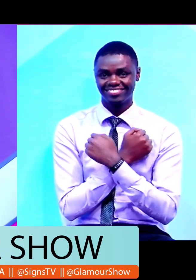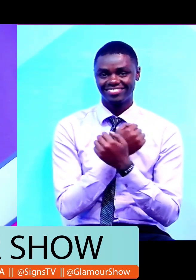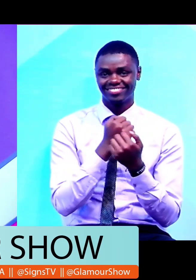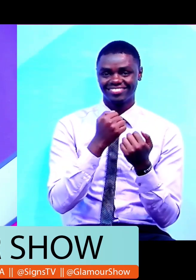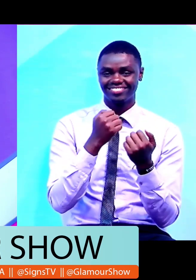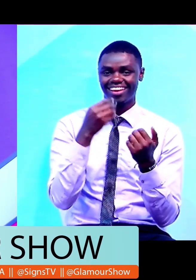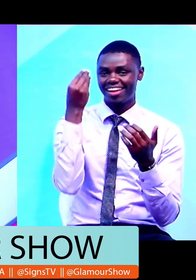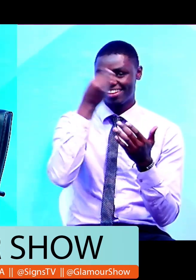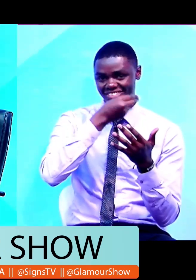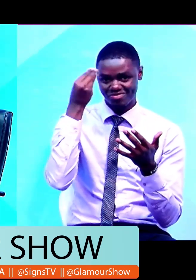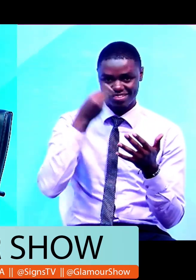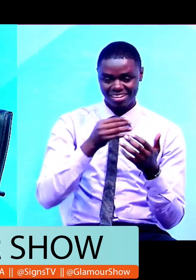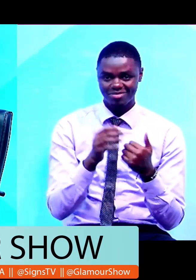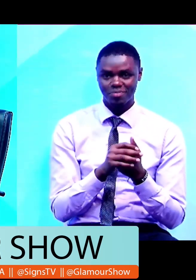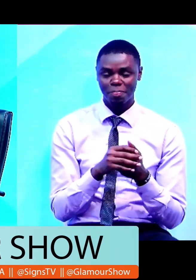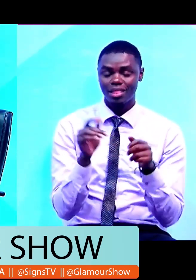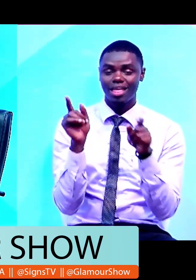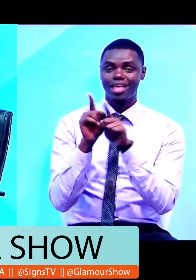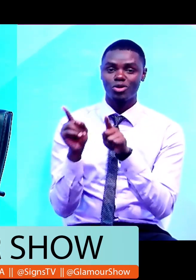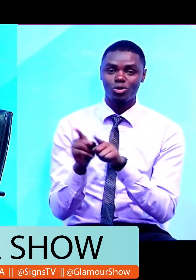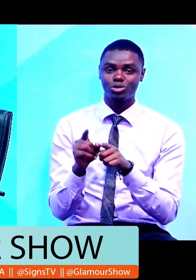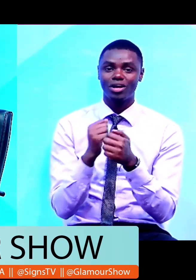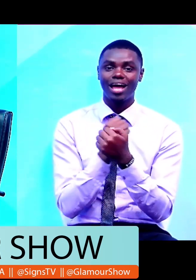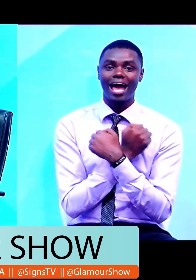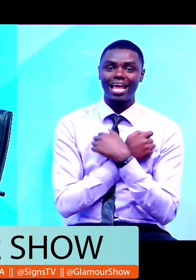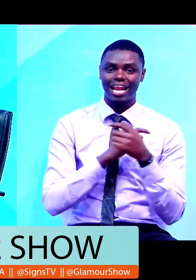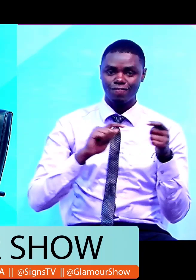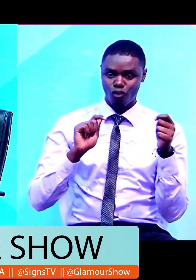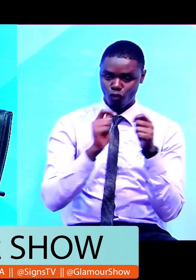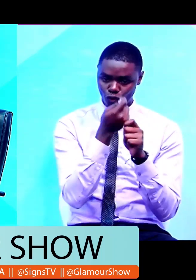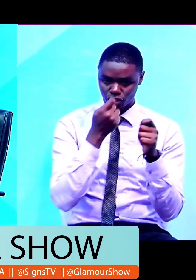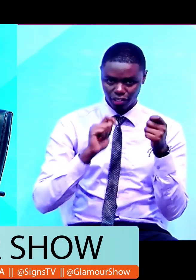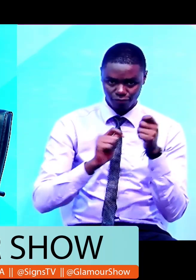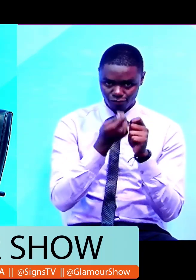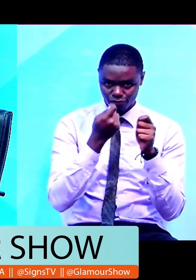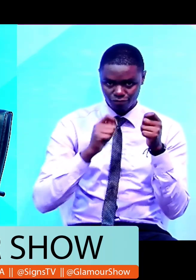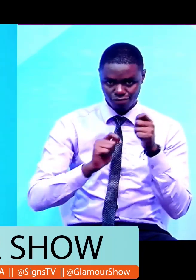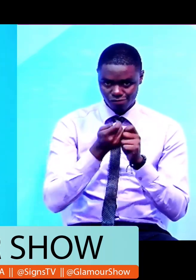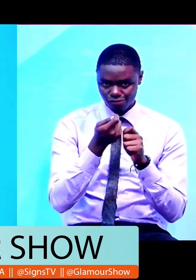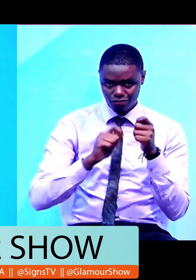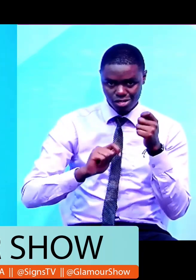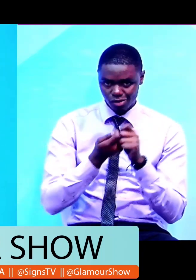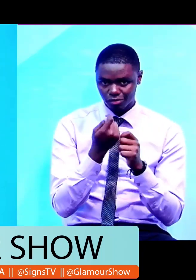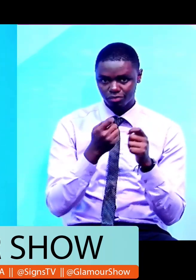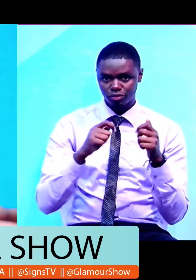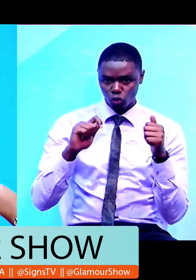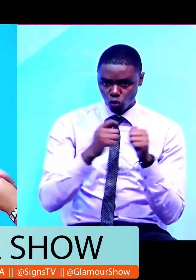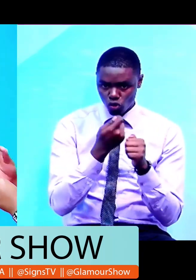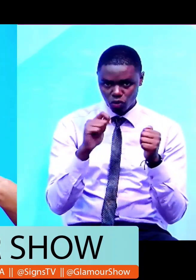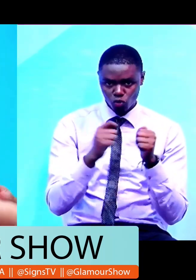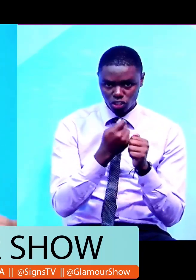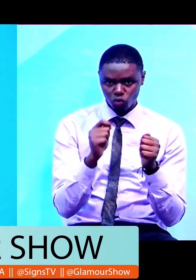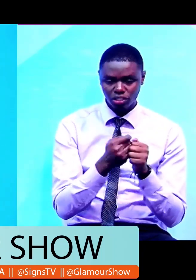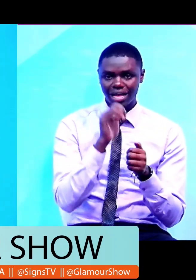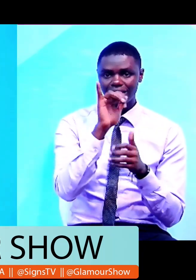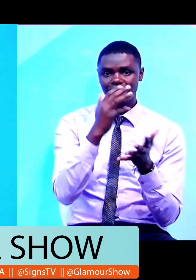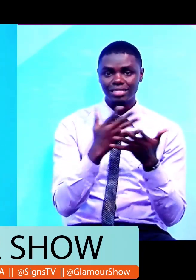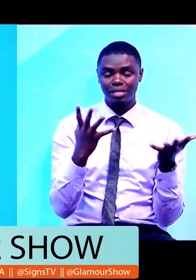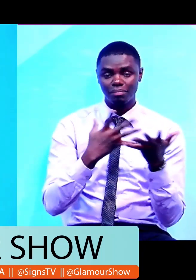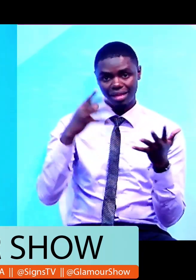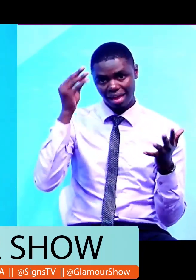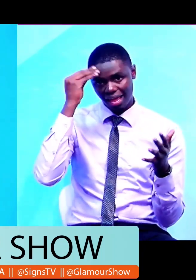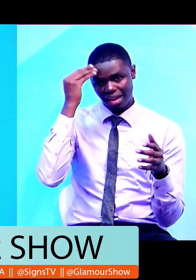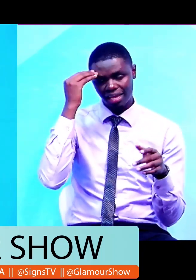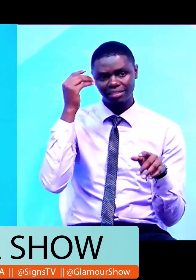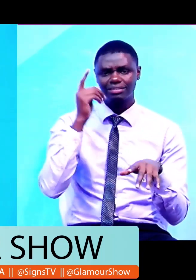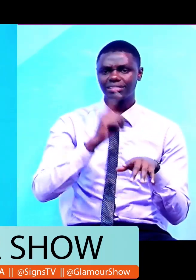as you know, and I also love crocheting. Crocheting, it is something I've learned since